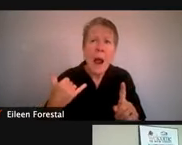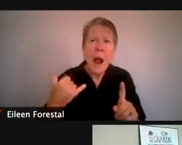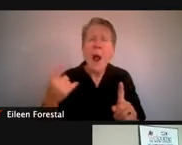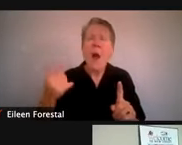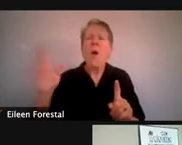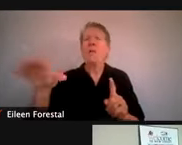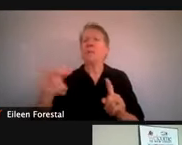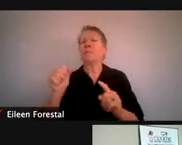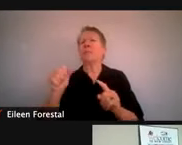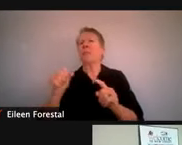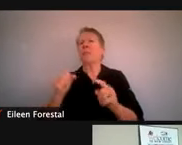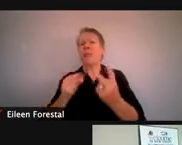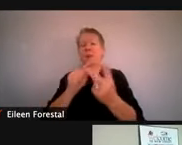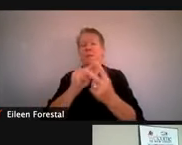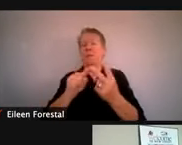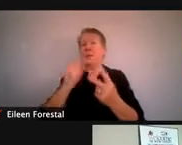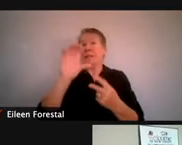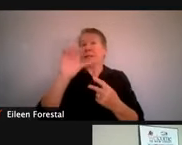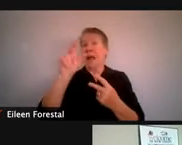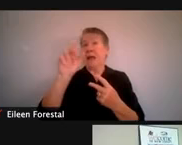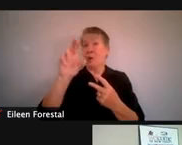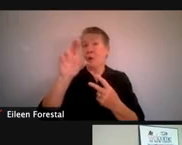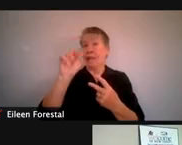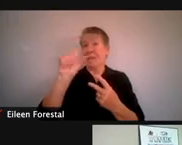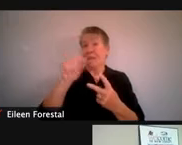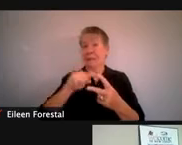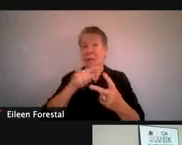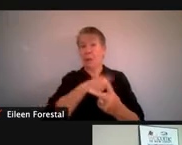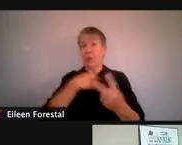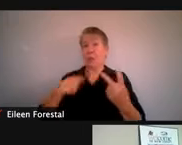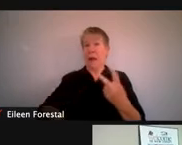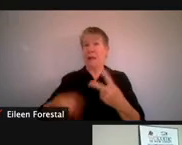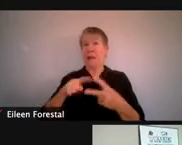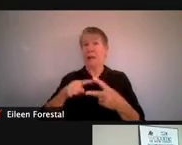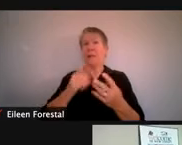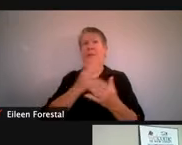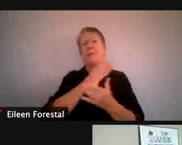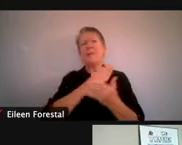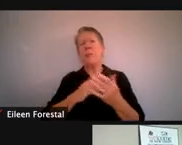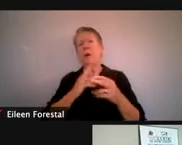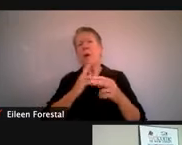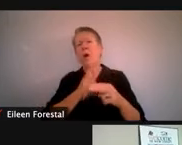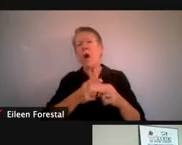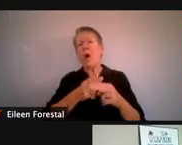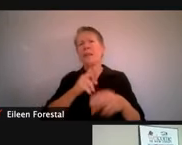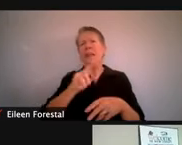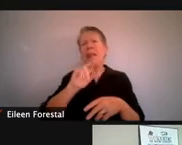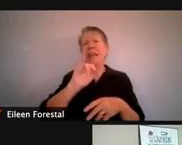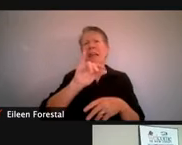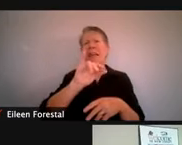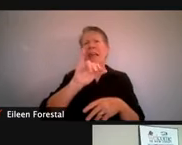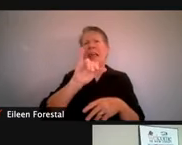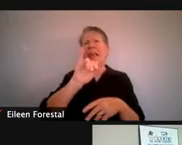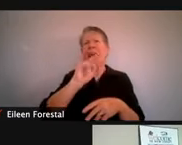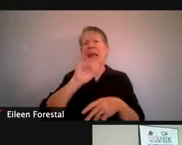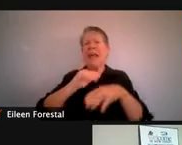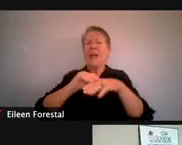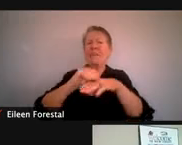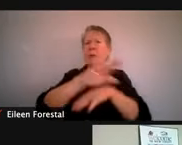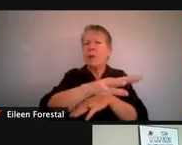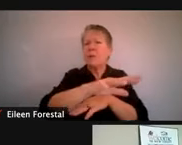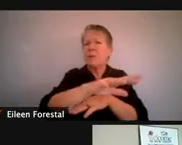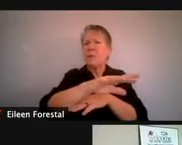the People's Republic of China involved in some influence cases. That's a federal out of the Southern District of New York jurisdiction, and we are